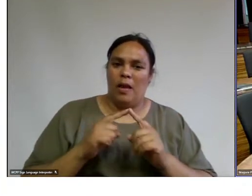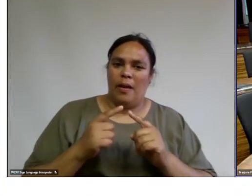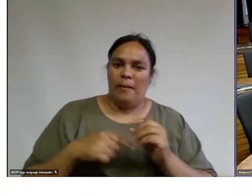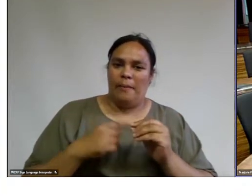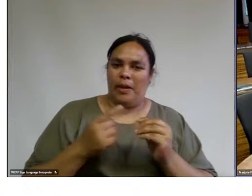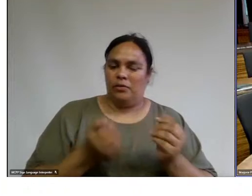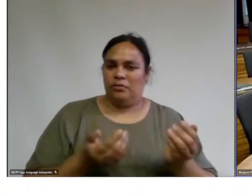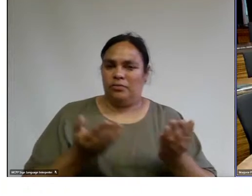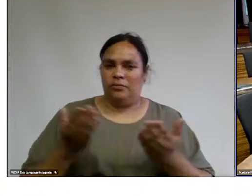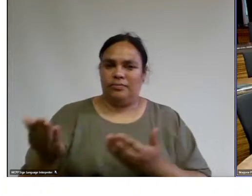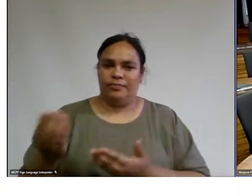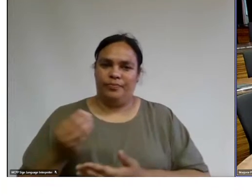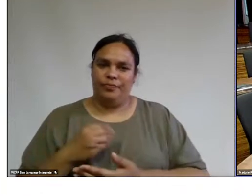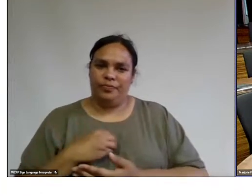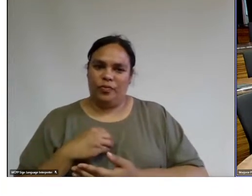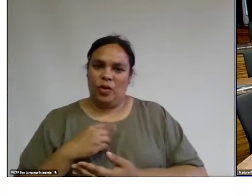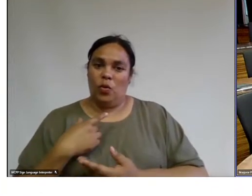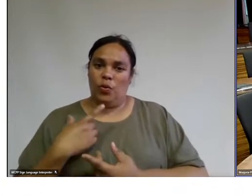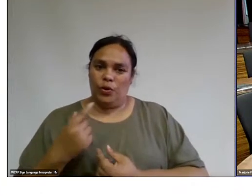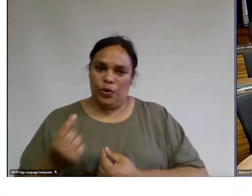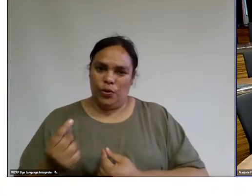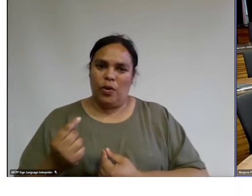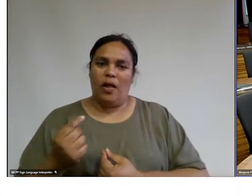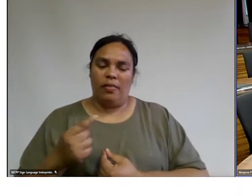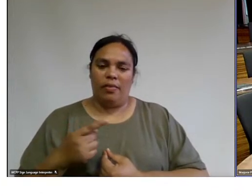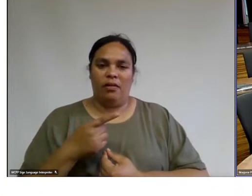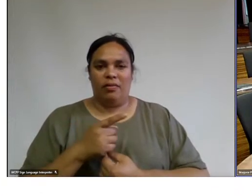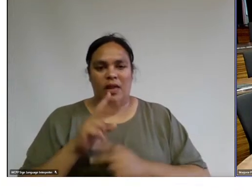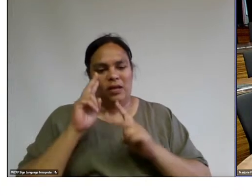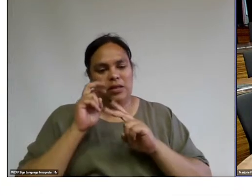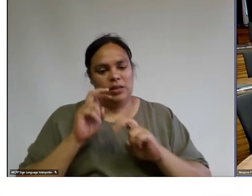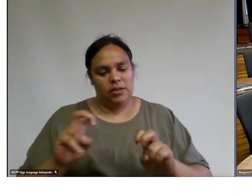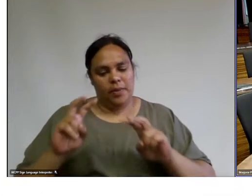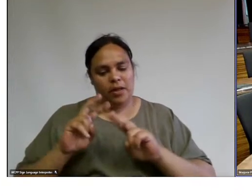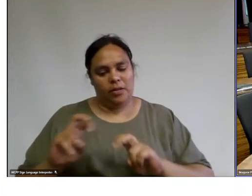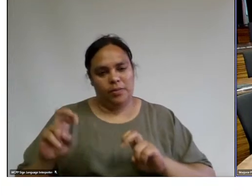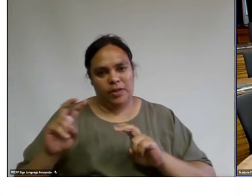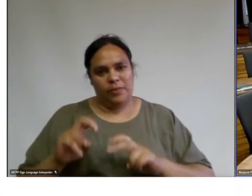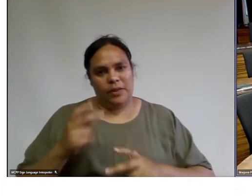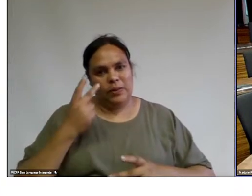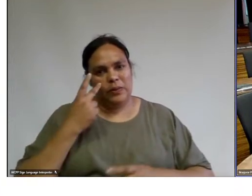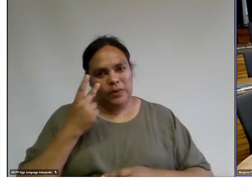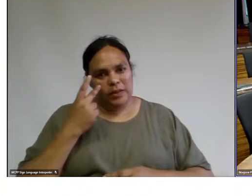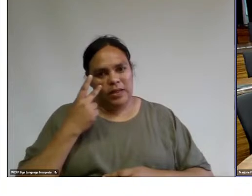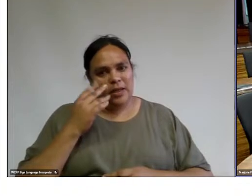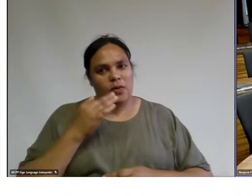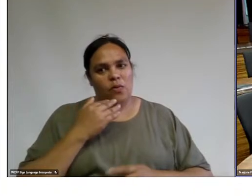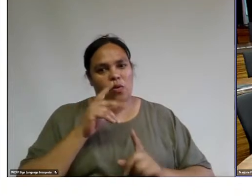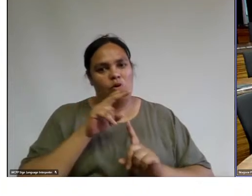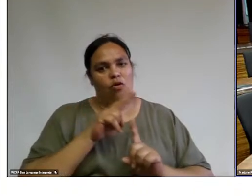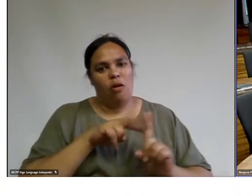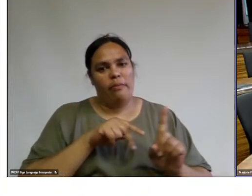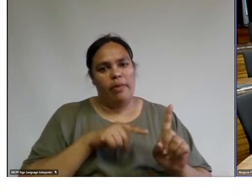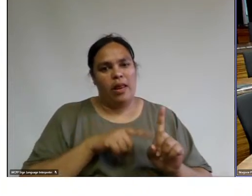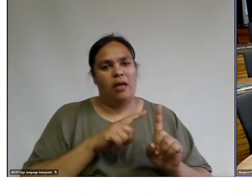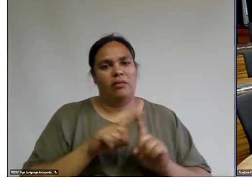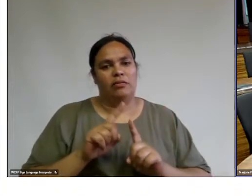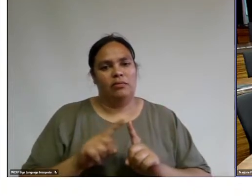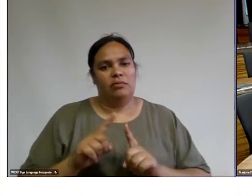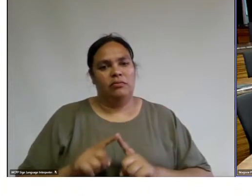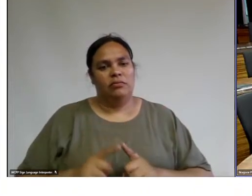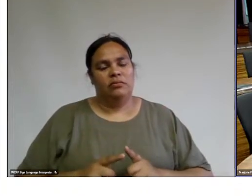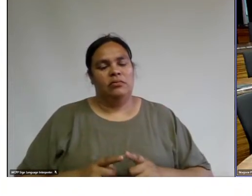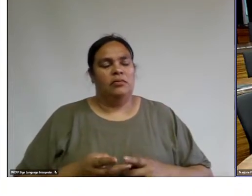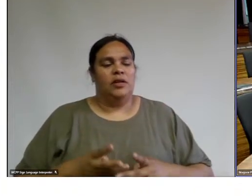we do, and then they inspect that to see if we comply with all the relevant prescripts in that